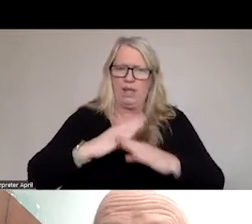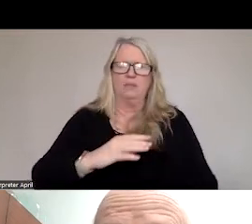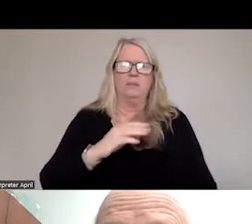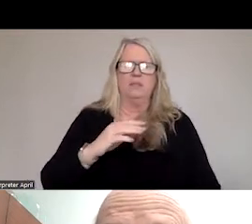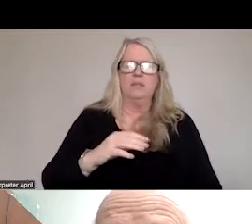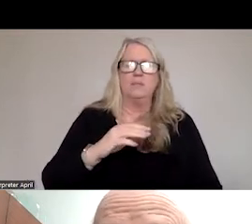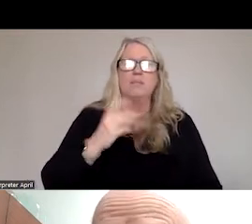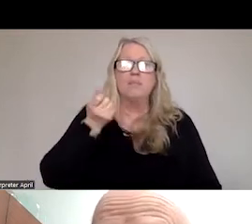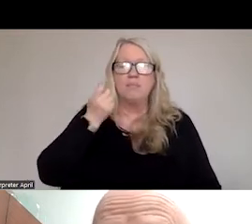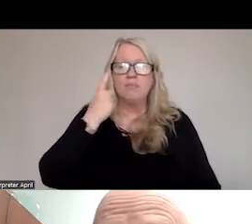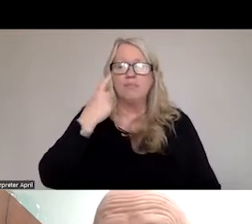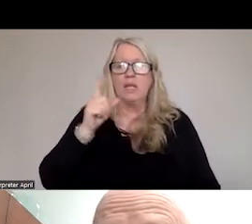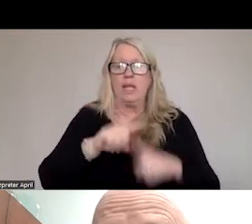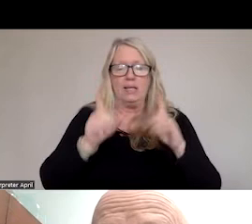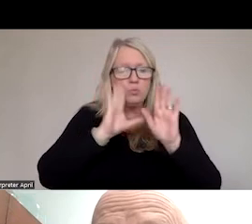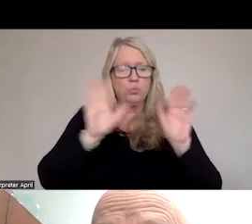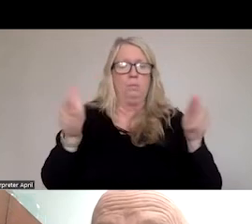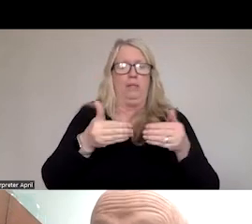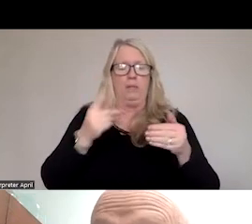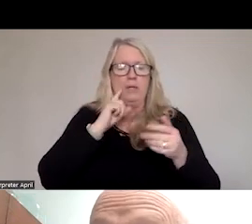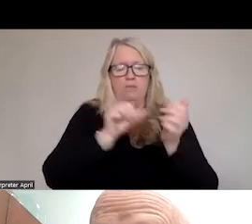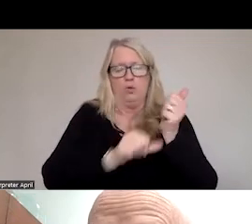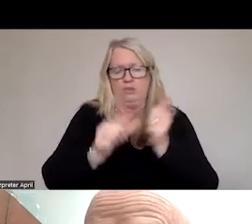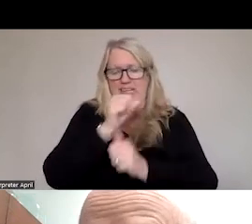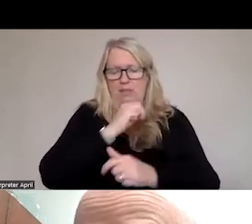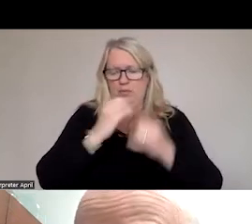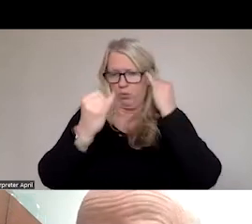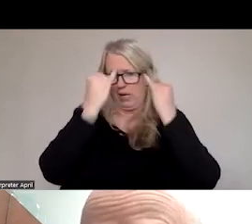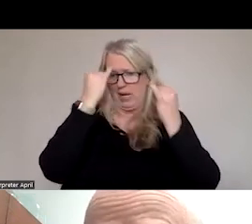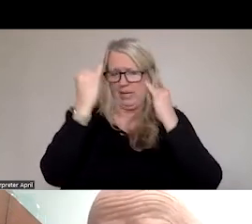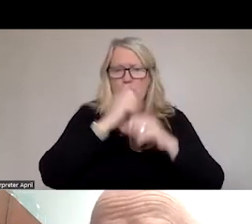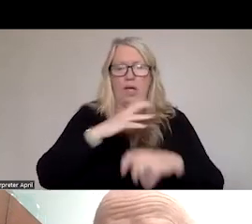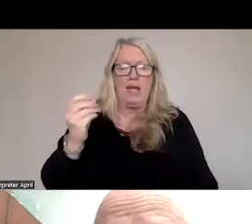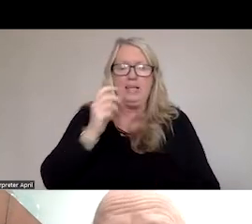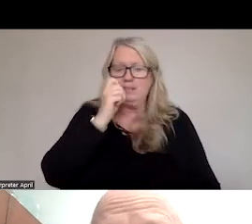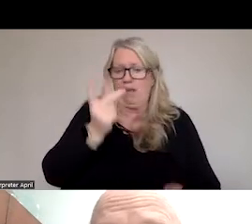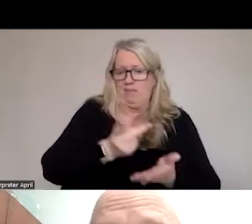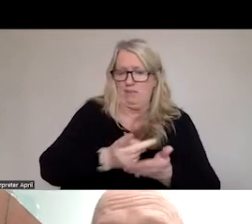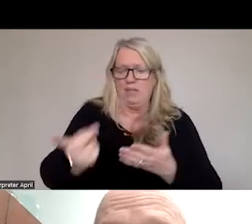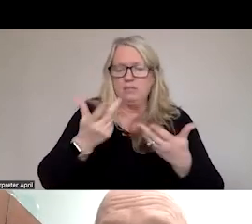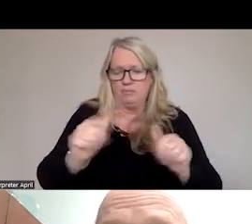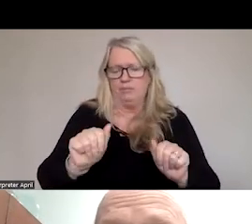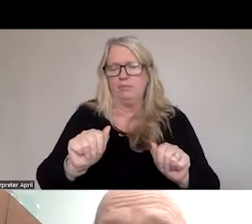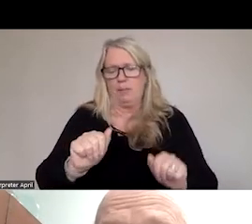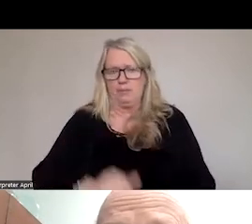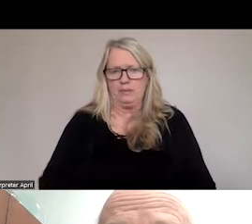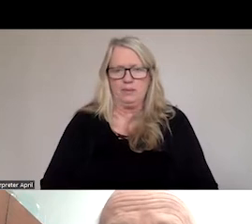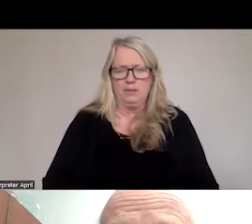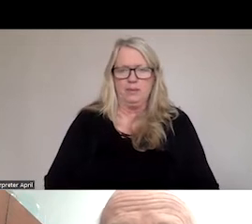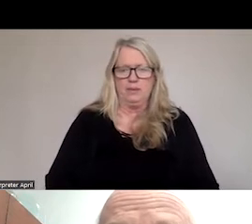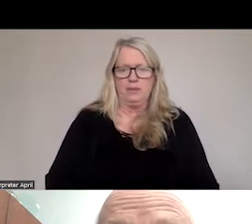as well as paying attention to suicidal ideation and non-fatal suicide attempts